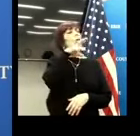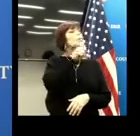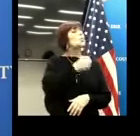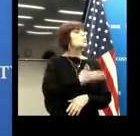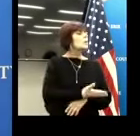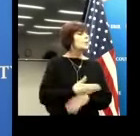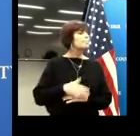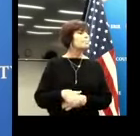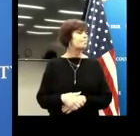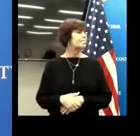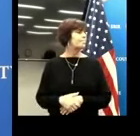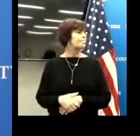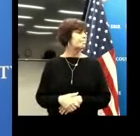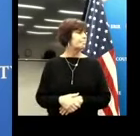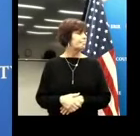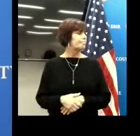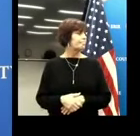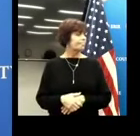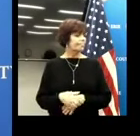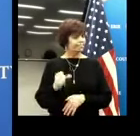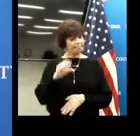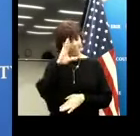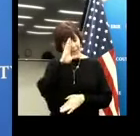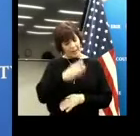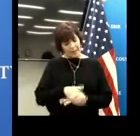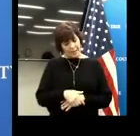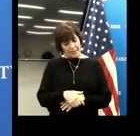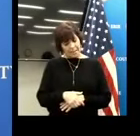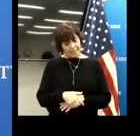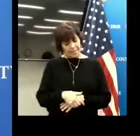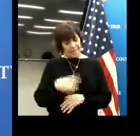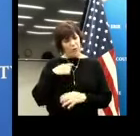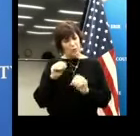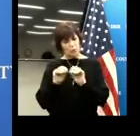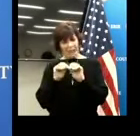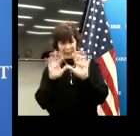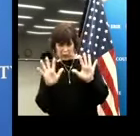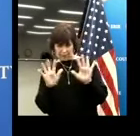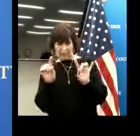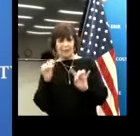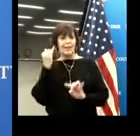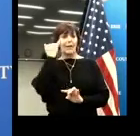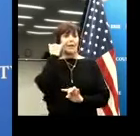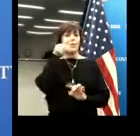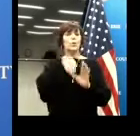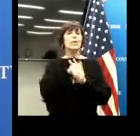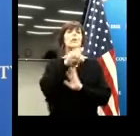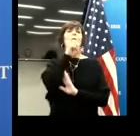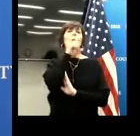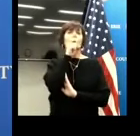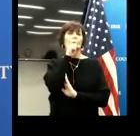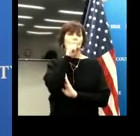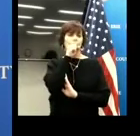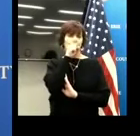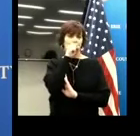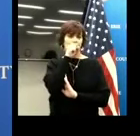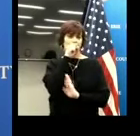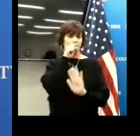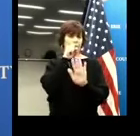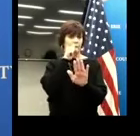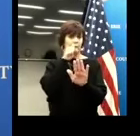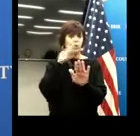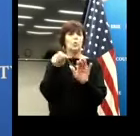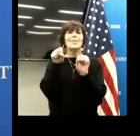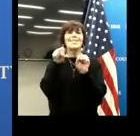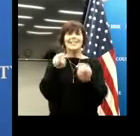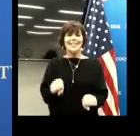Chan. Yes, hi, thanks. Just to clarify again, if you are in the orange zone, your school in the orange zone, you